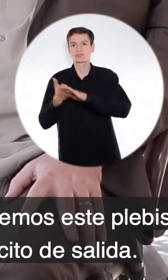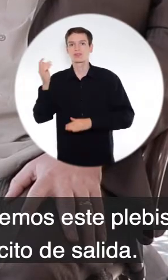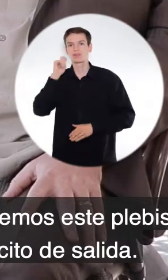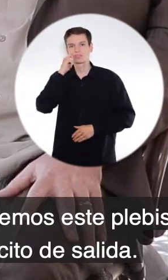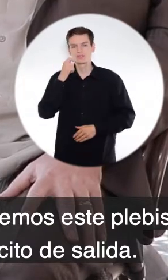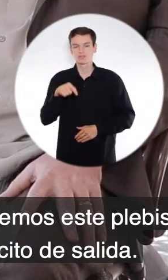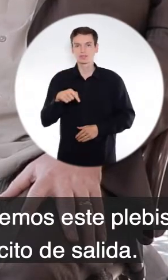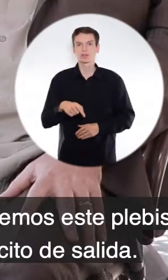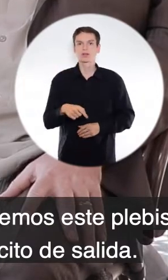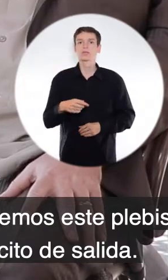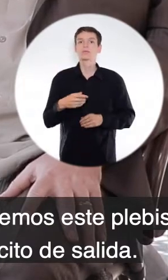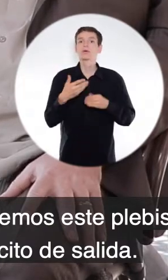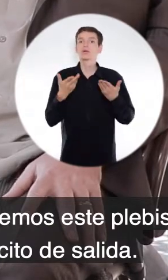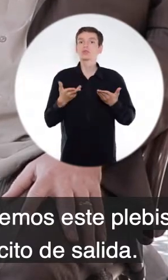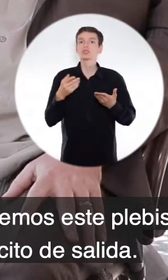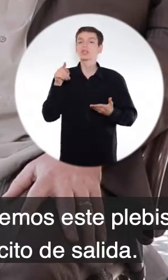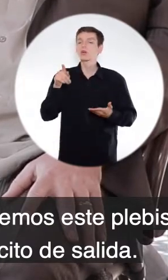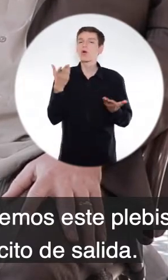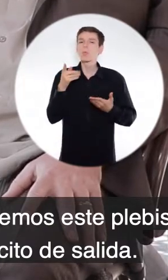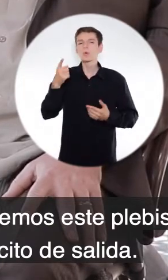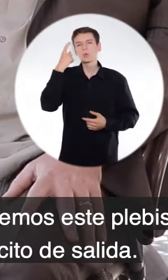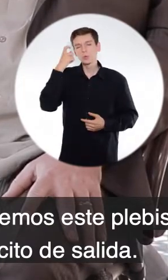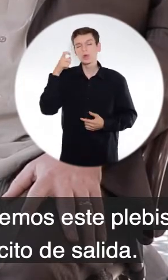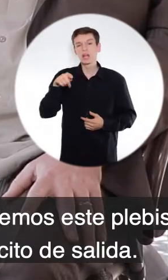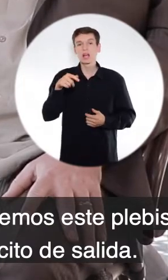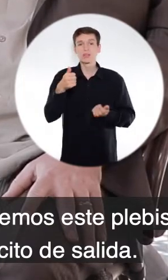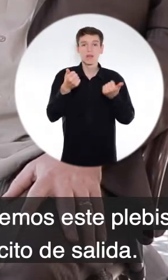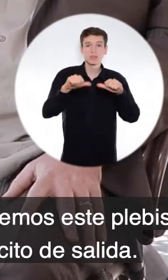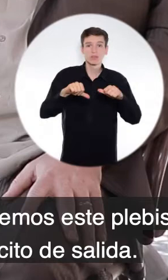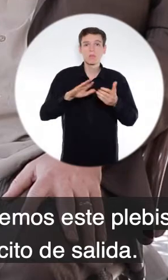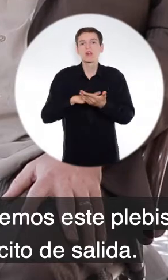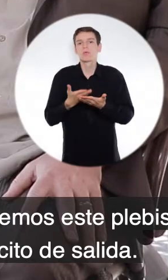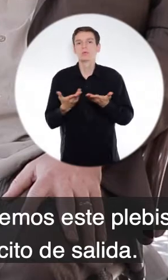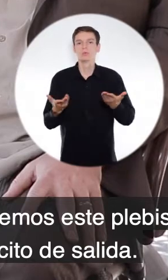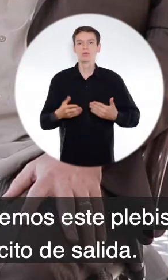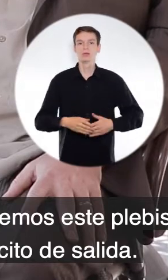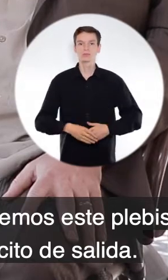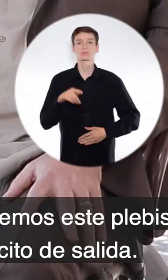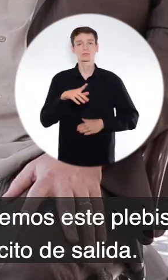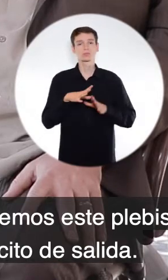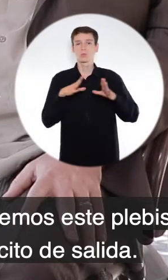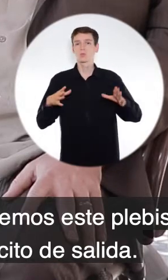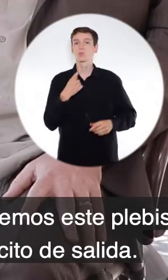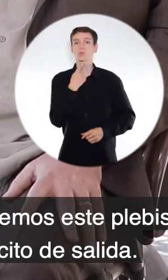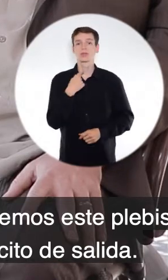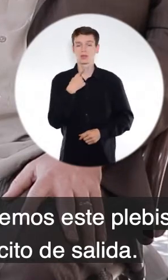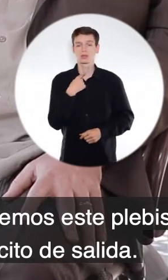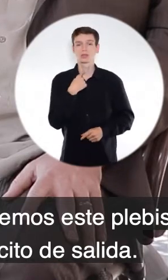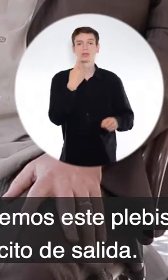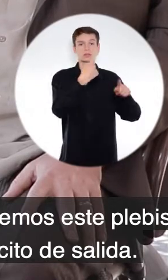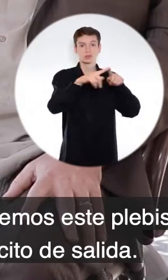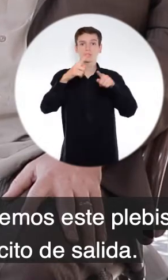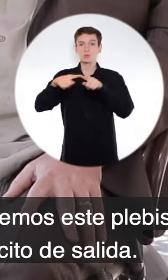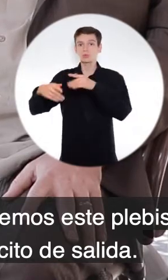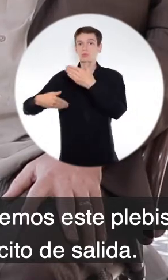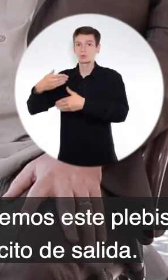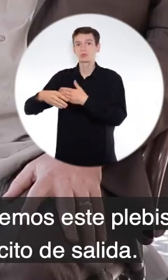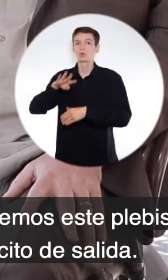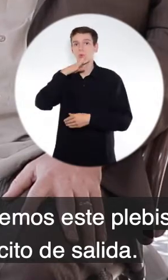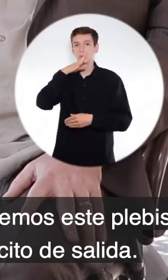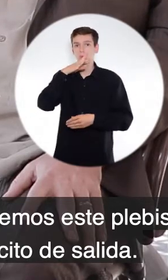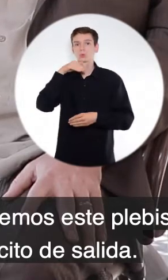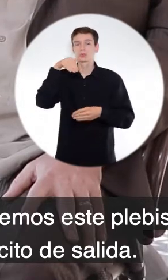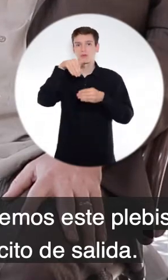ratifying referendum. I wonder, what's your understanding of the role of these